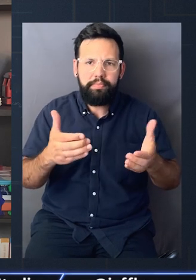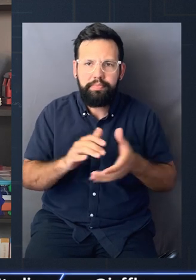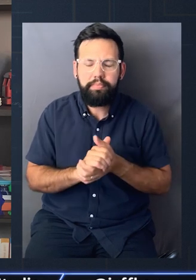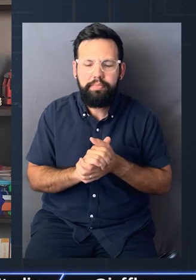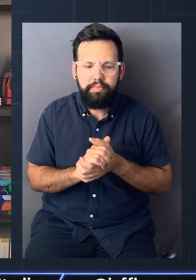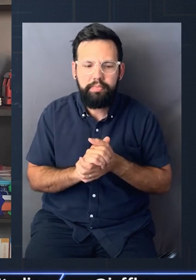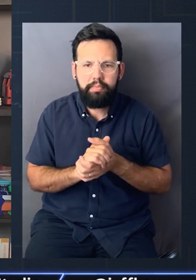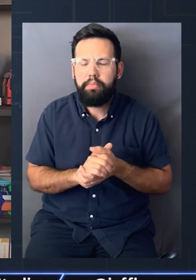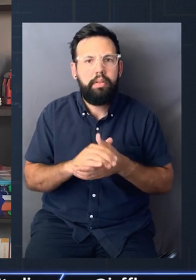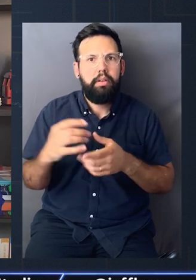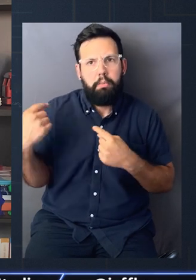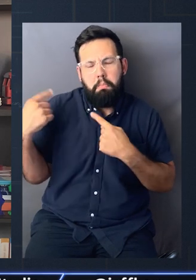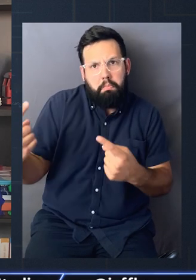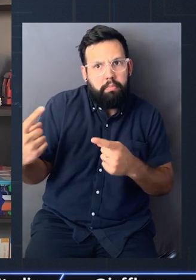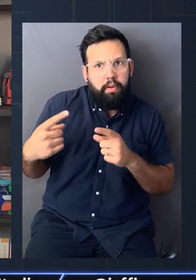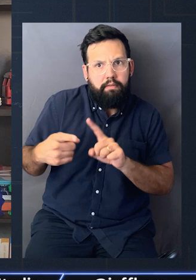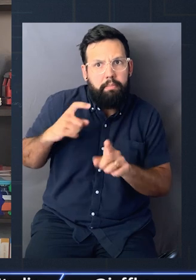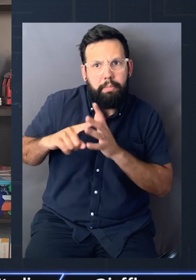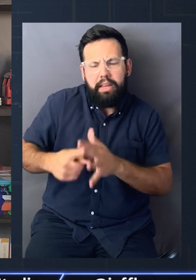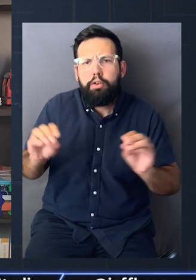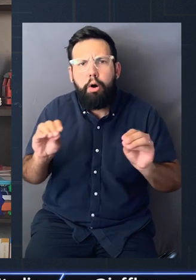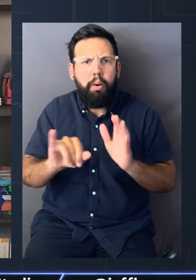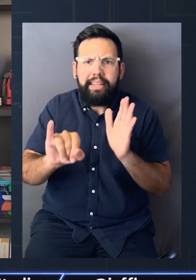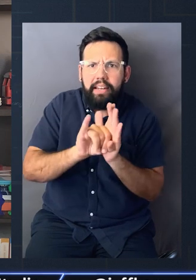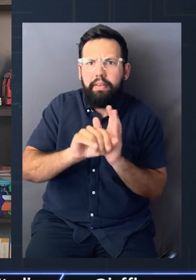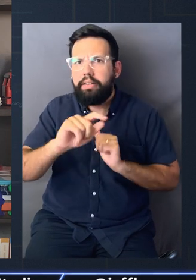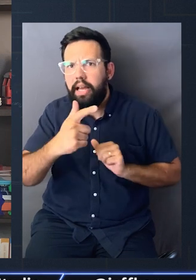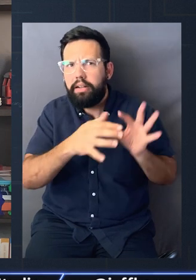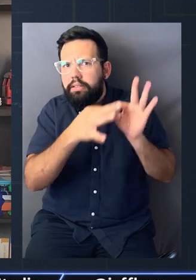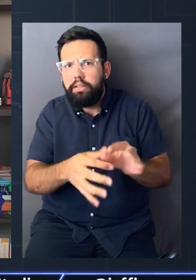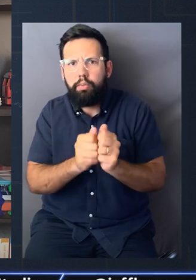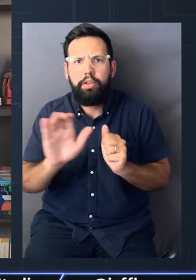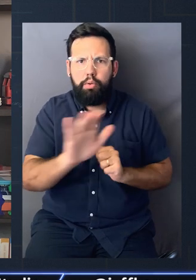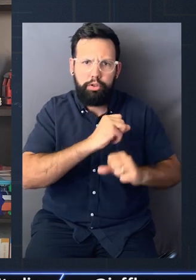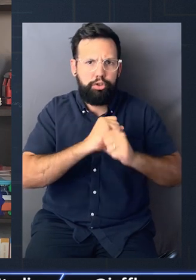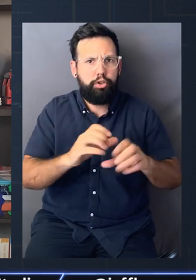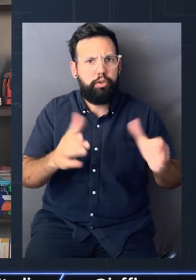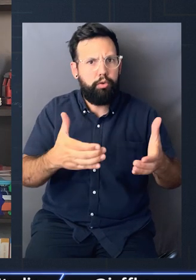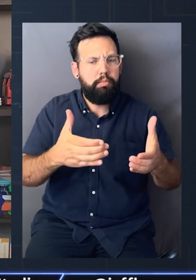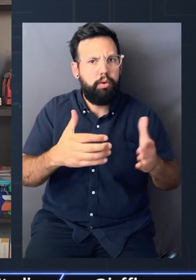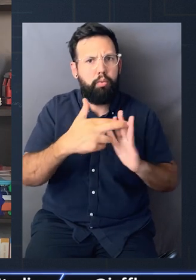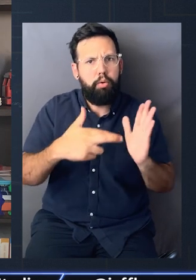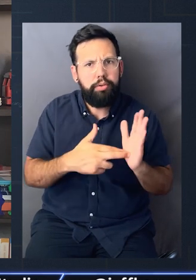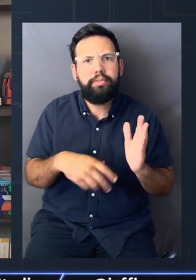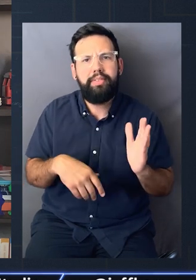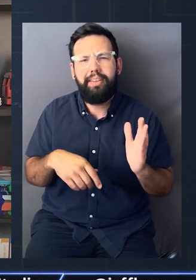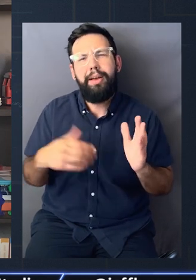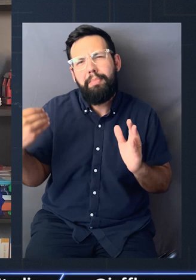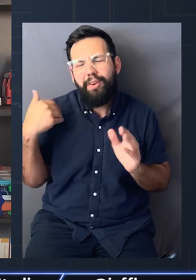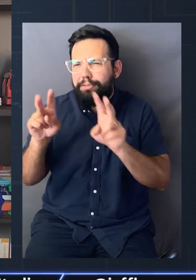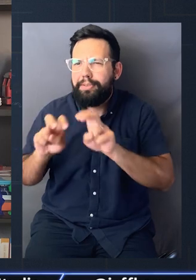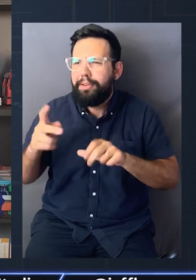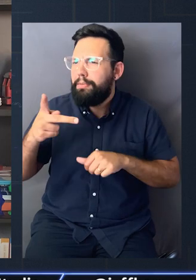groups. From the very beginning, there were no identifiers and there were no tags associated with your security group rules. And you had